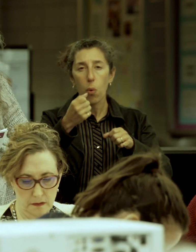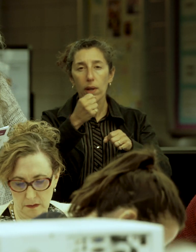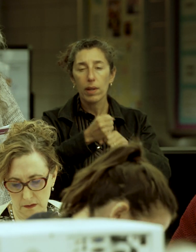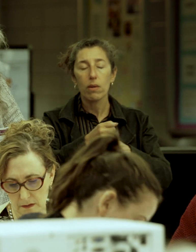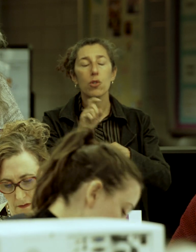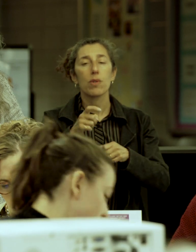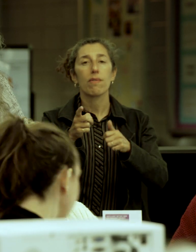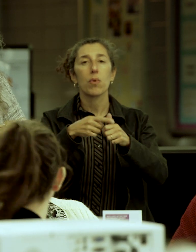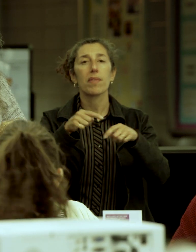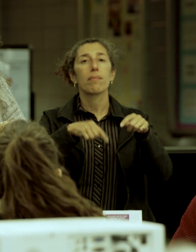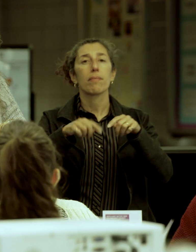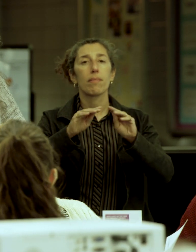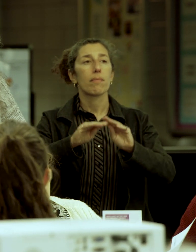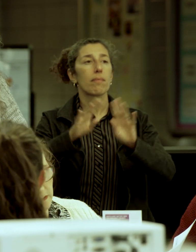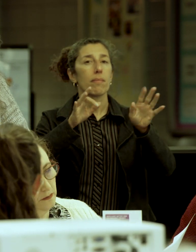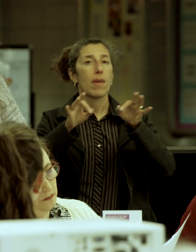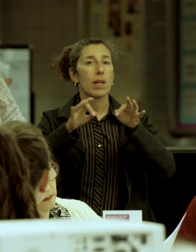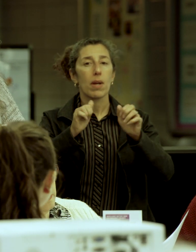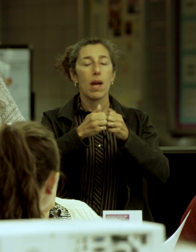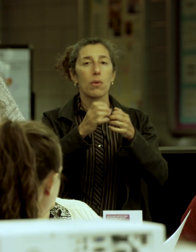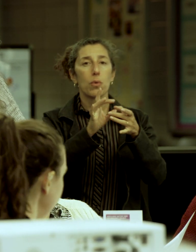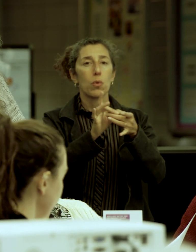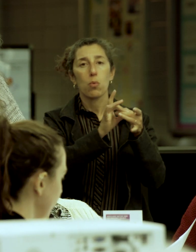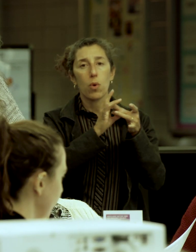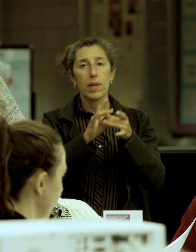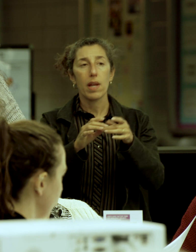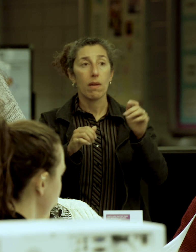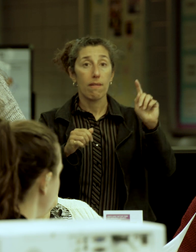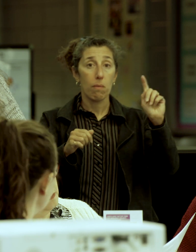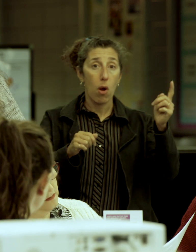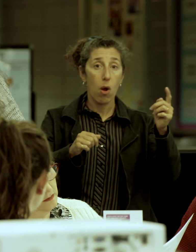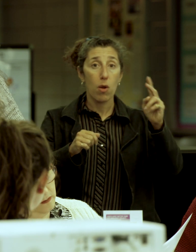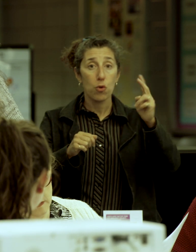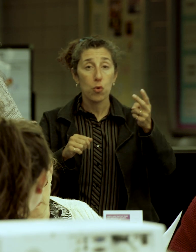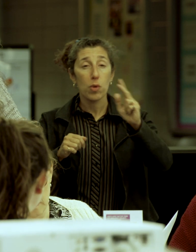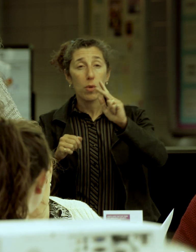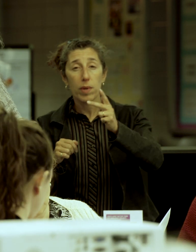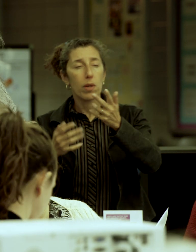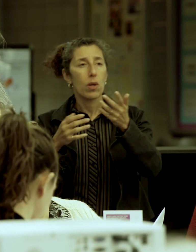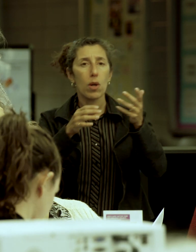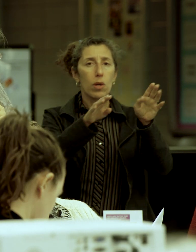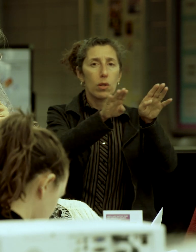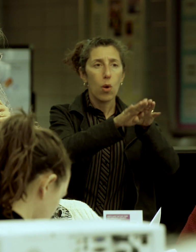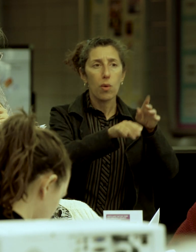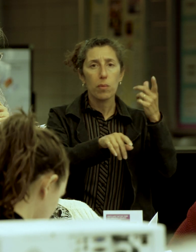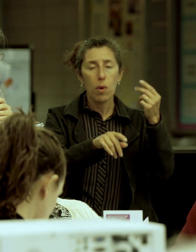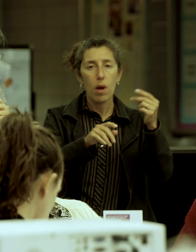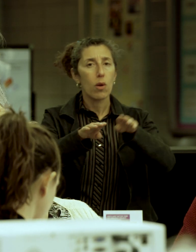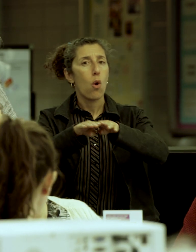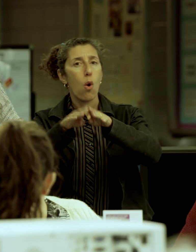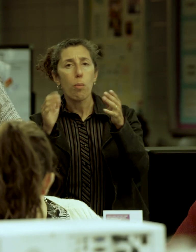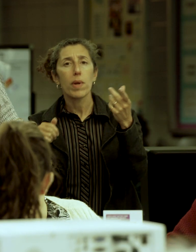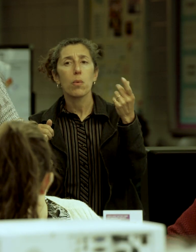be coordinated, one with the other and within each one, and what's going to remain open and what's going to remain closed, and that should be very much and